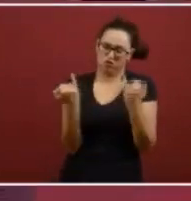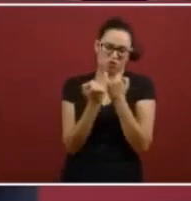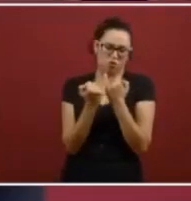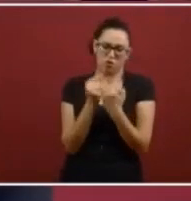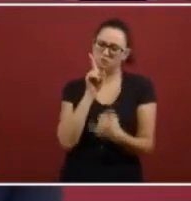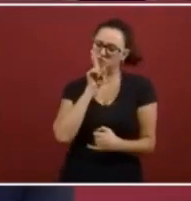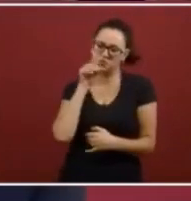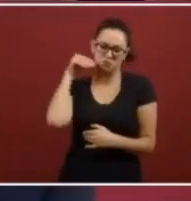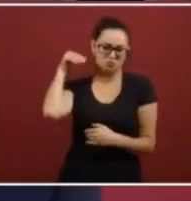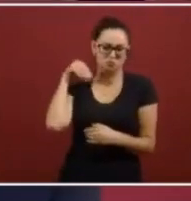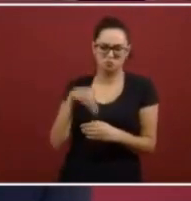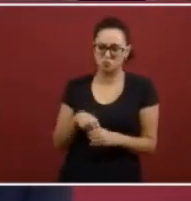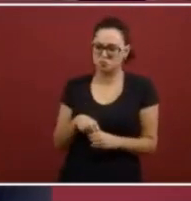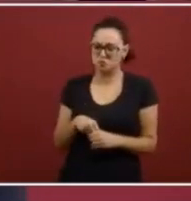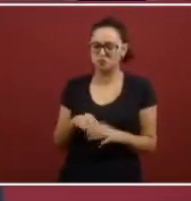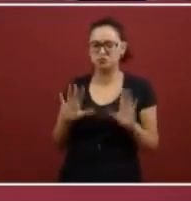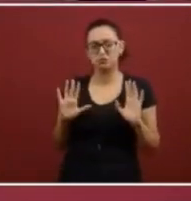a